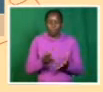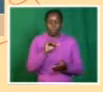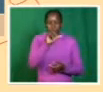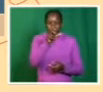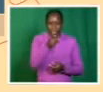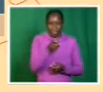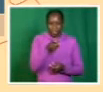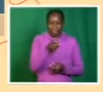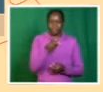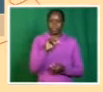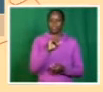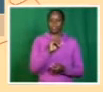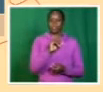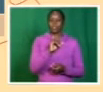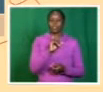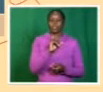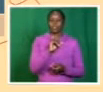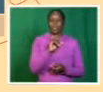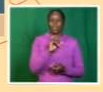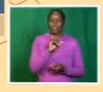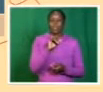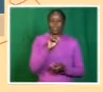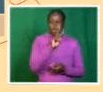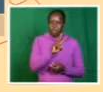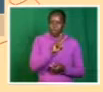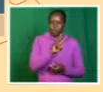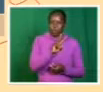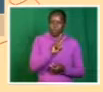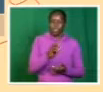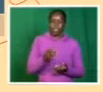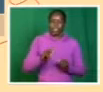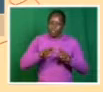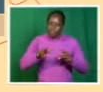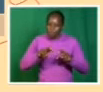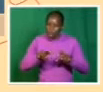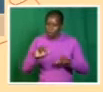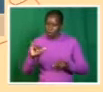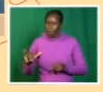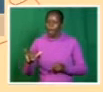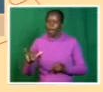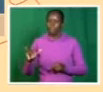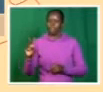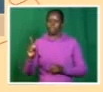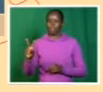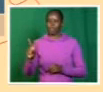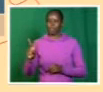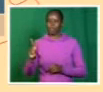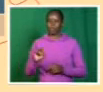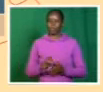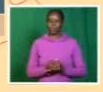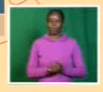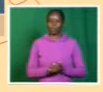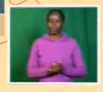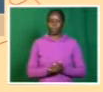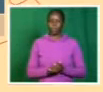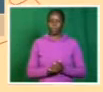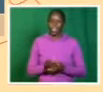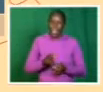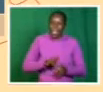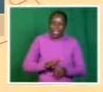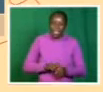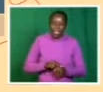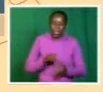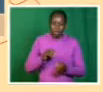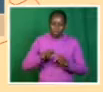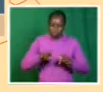just given a range that you have to use, and you will find these y values. Then you will come up with these